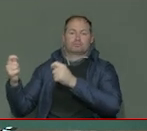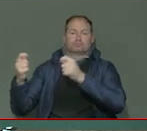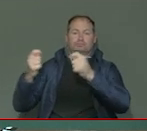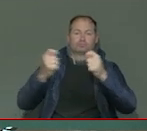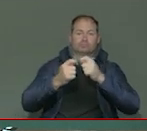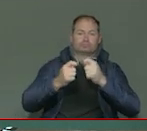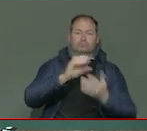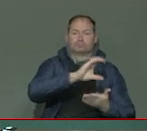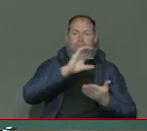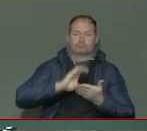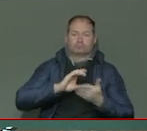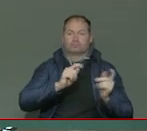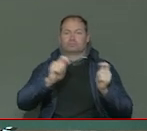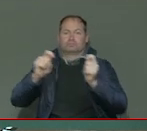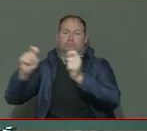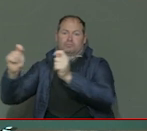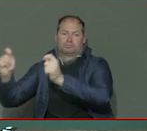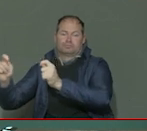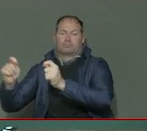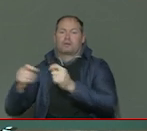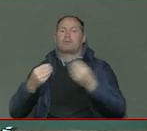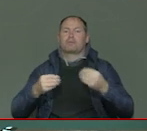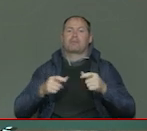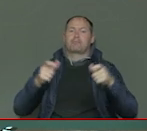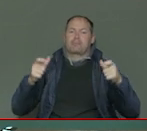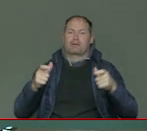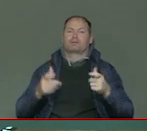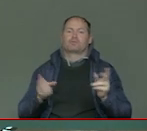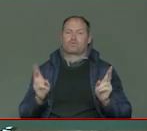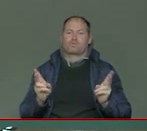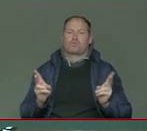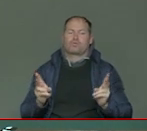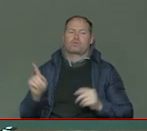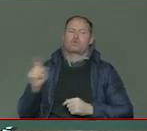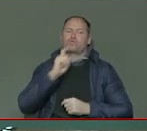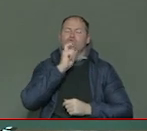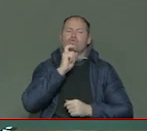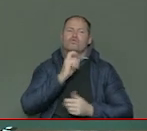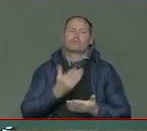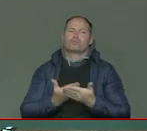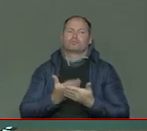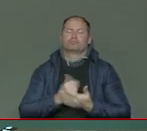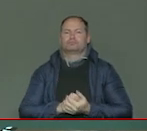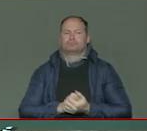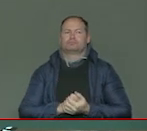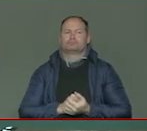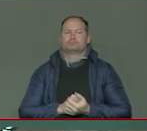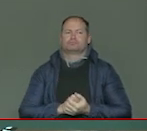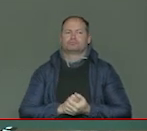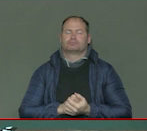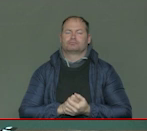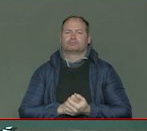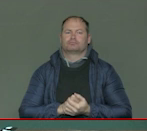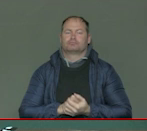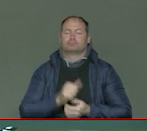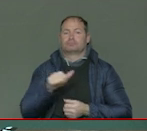cash. That's normally for big businesses. All right, they can use it. The other question that, or the other